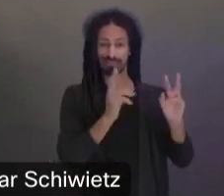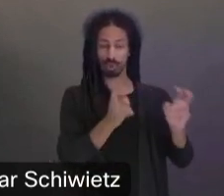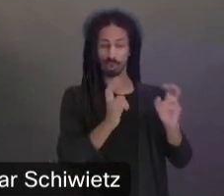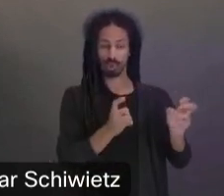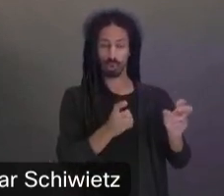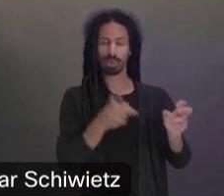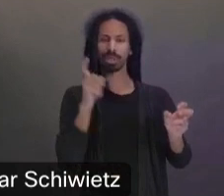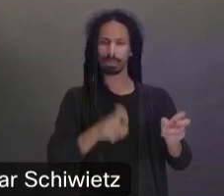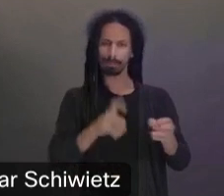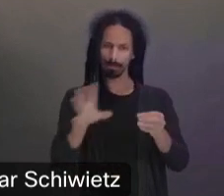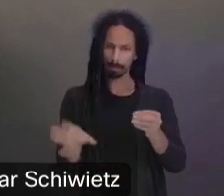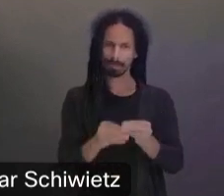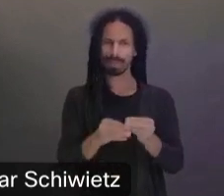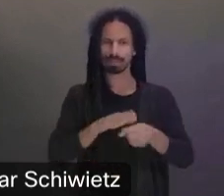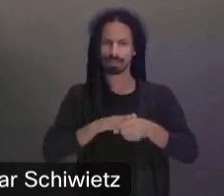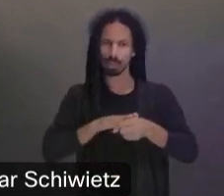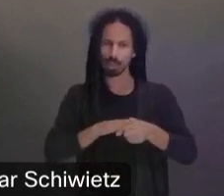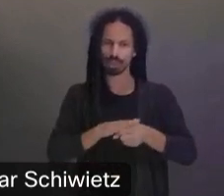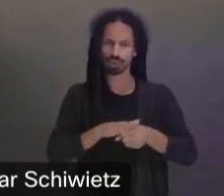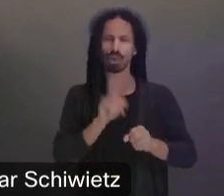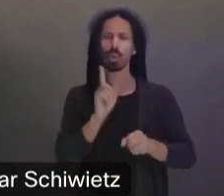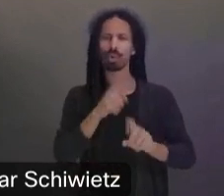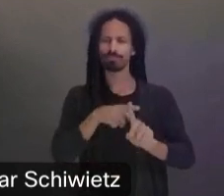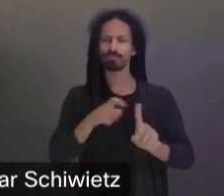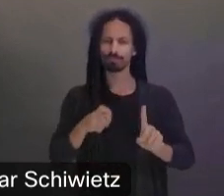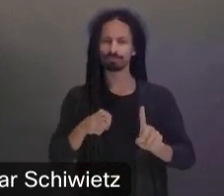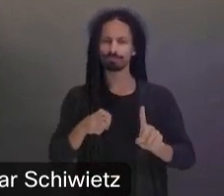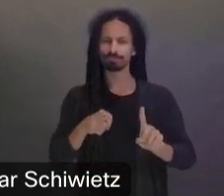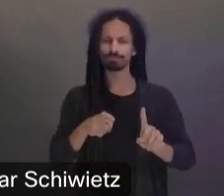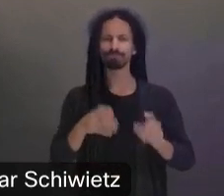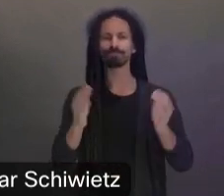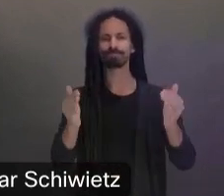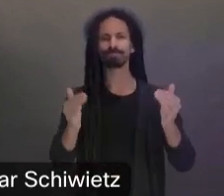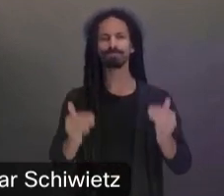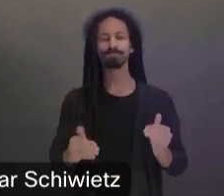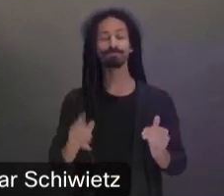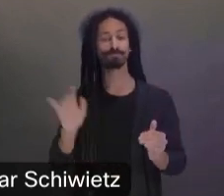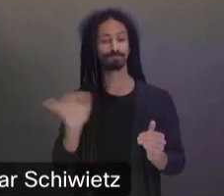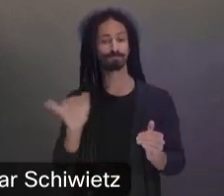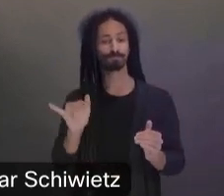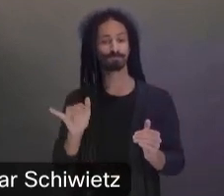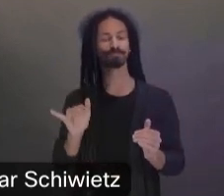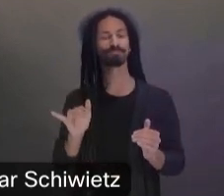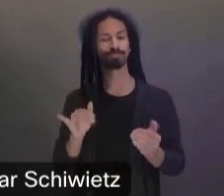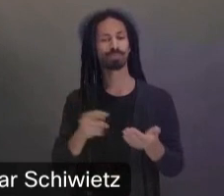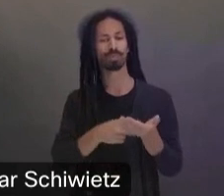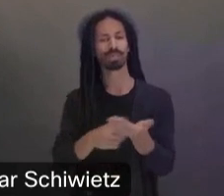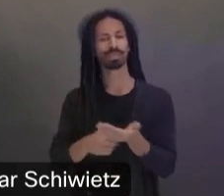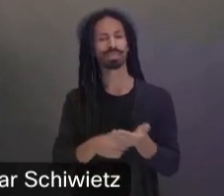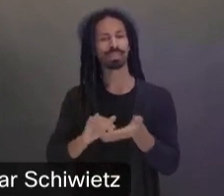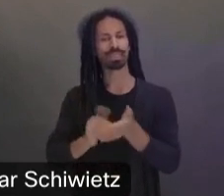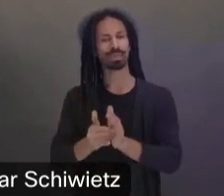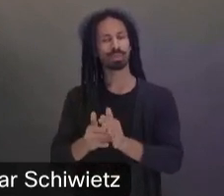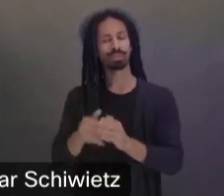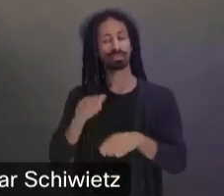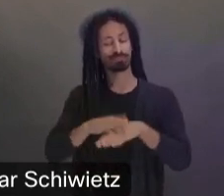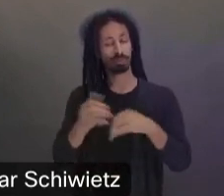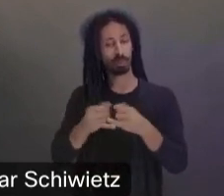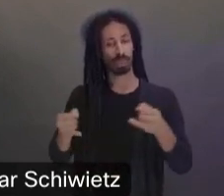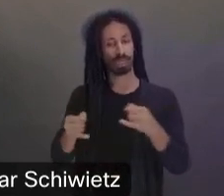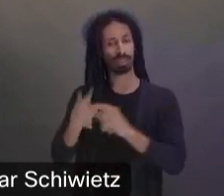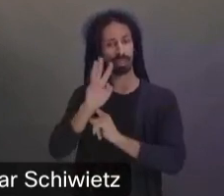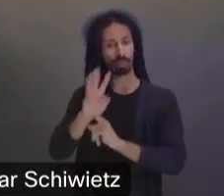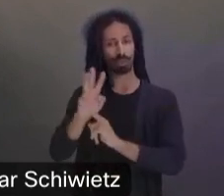included in the in-text citation. We also highlighted how APA Online or the APA style website is